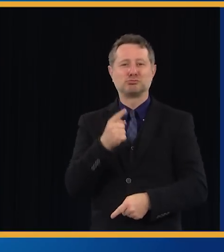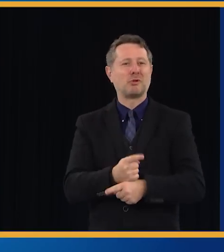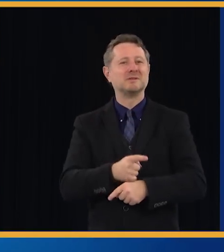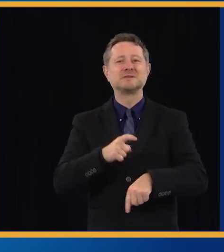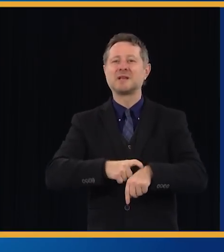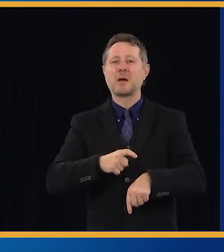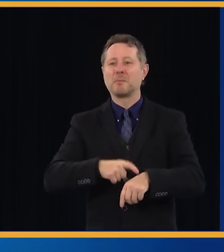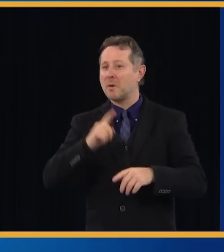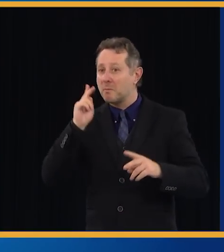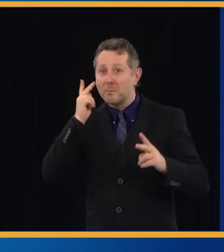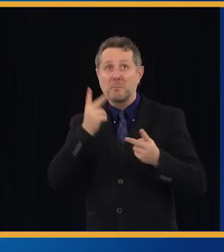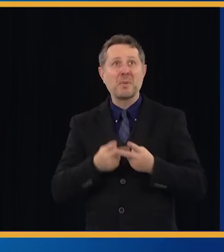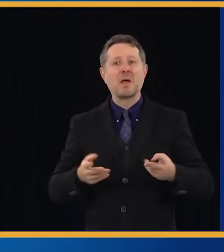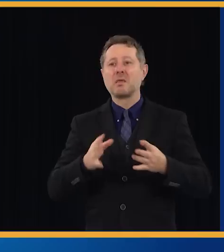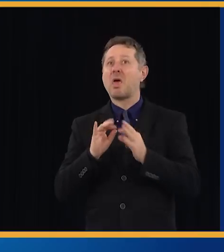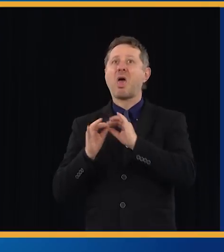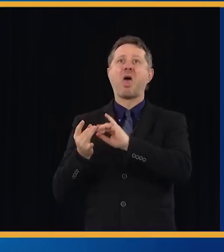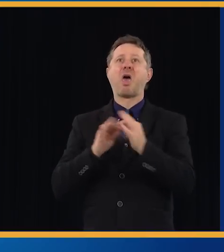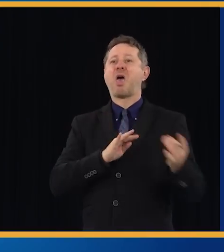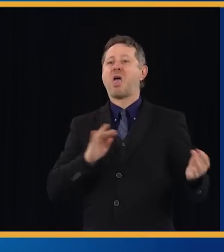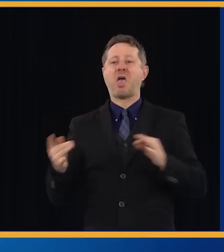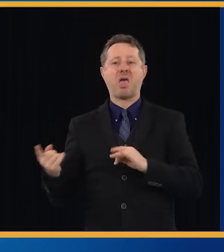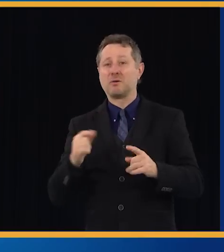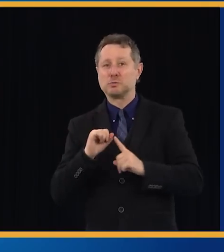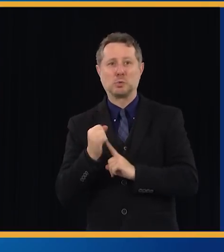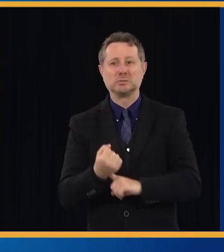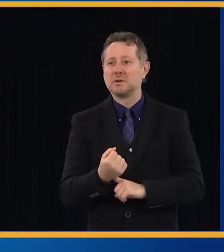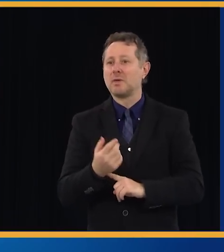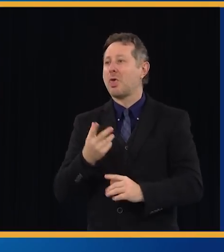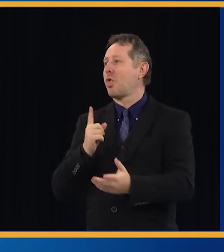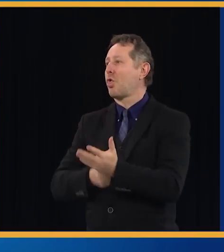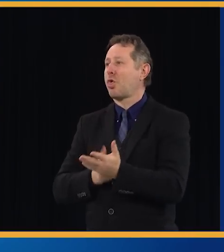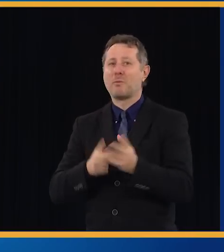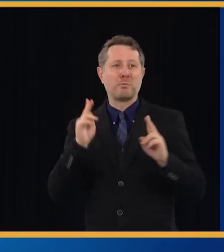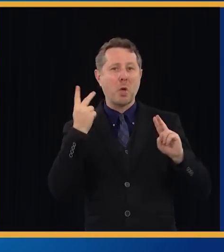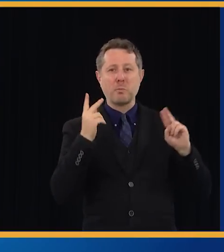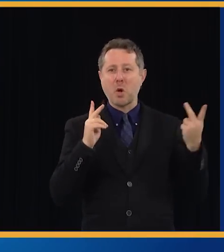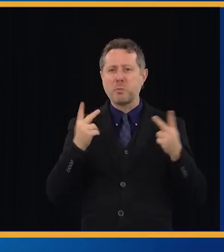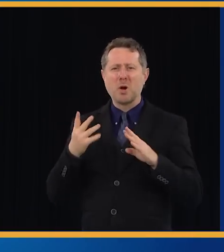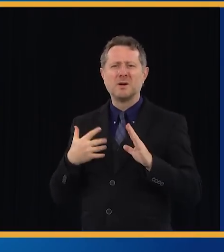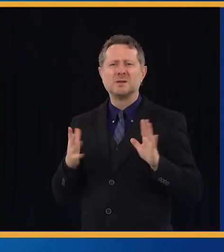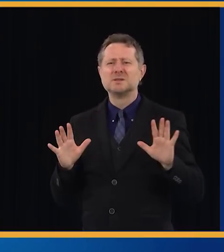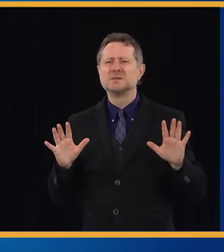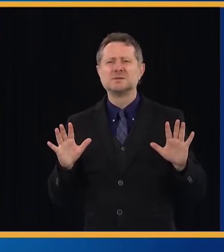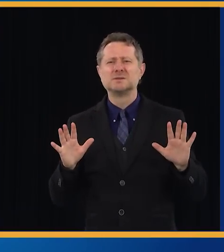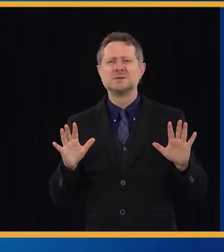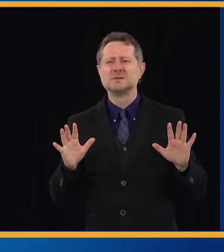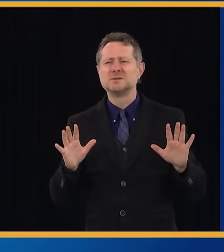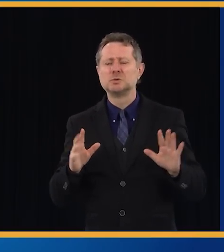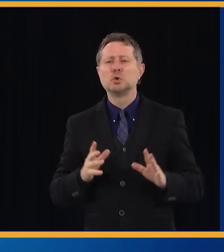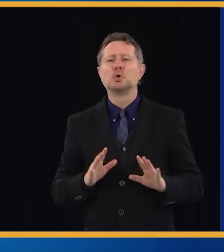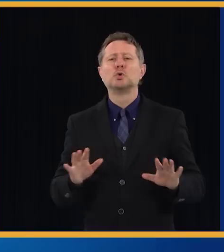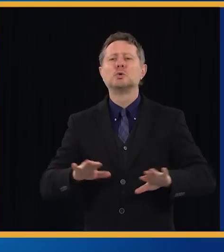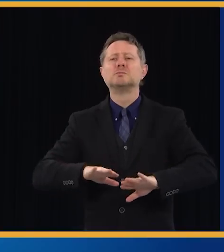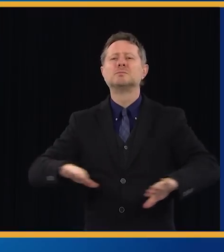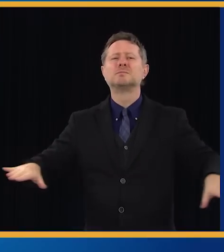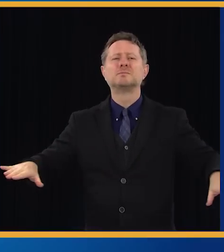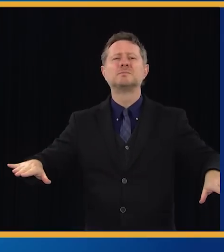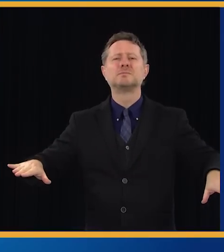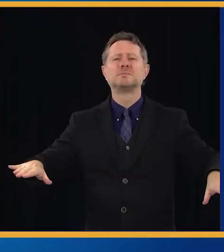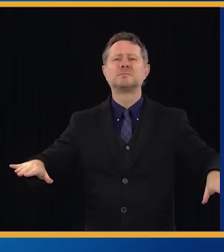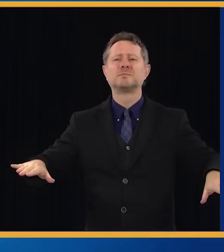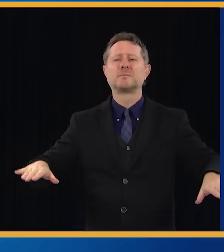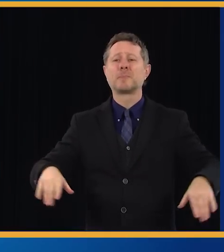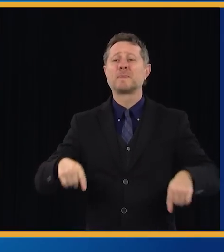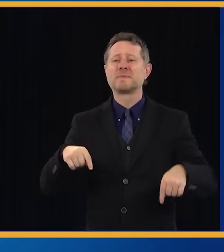the situation to start your divisive politics. It is just not. And that's why, look,